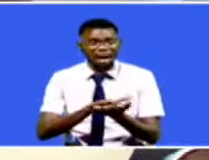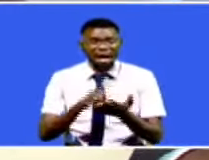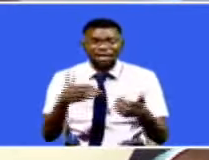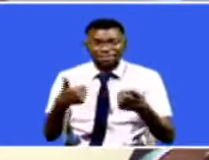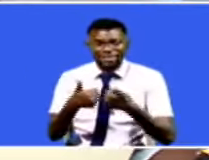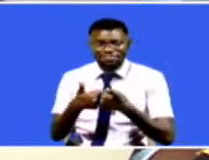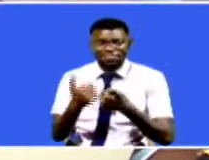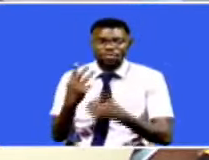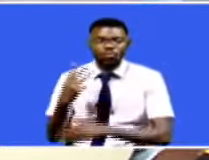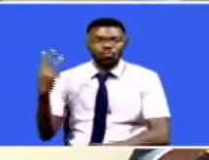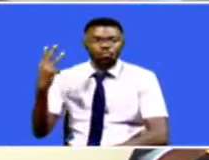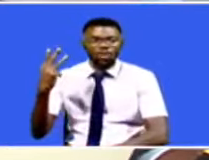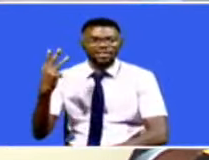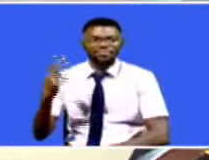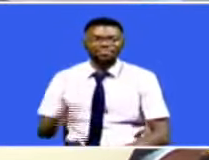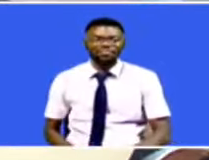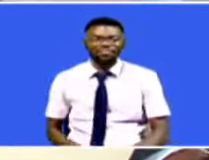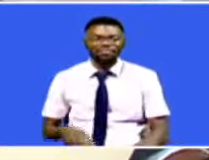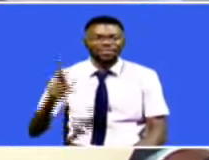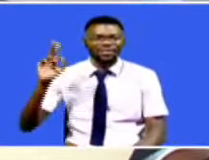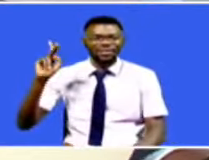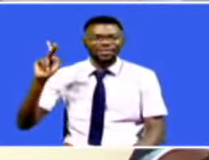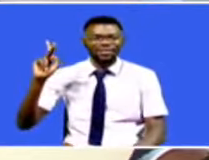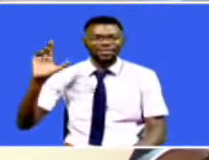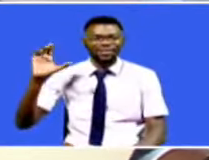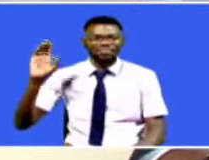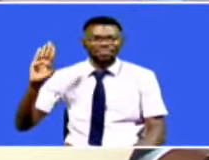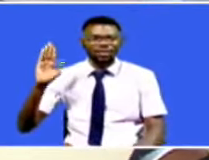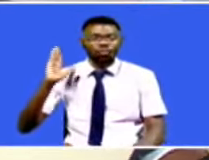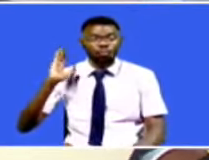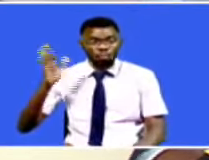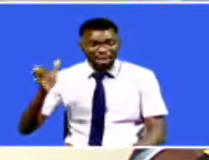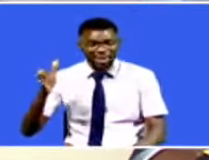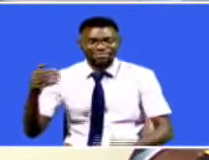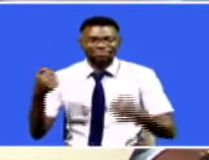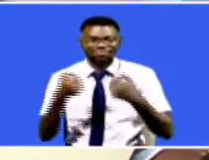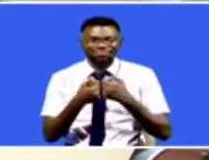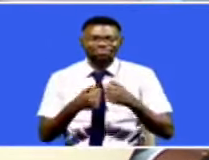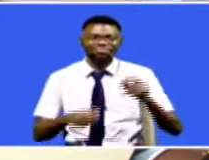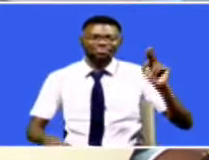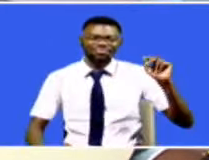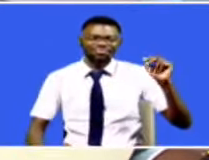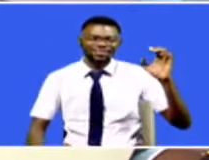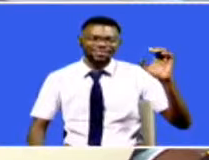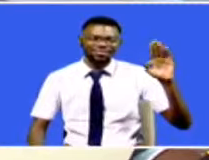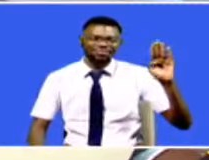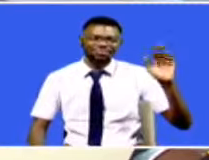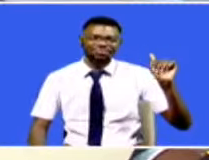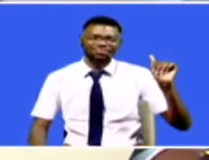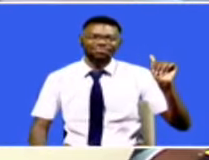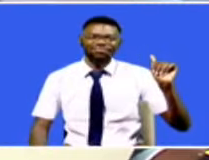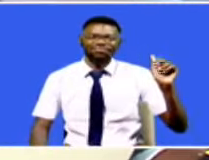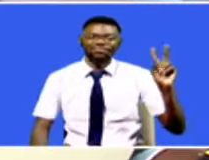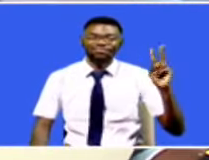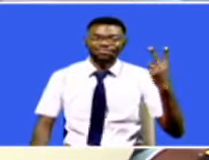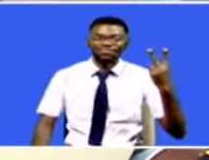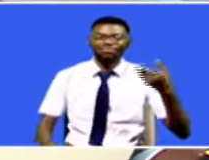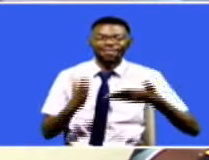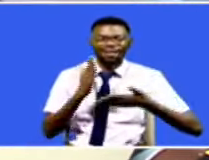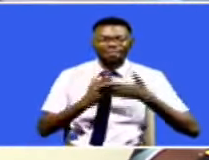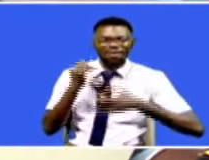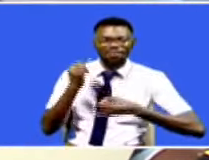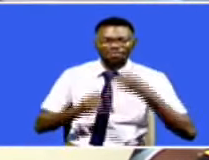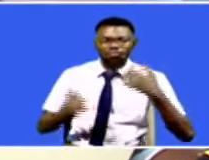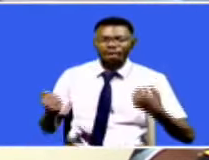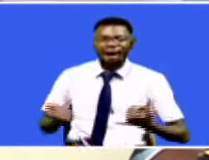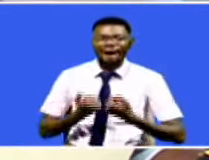Wednesday, in Nairobi. Now, KCB Bank will face off with NCBA Bank in the second semi-final. That will be held